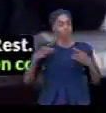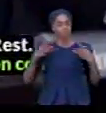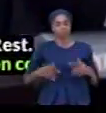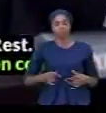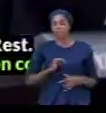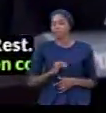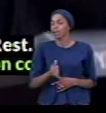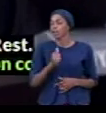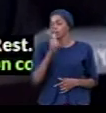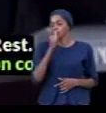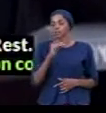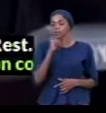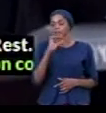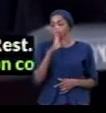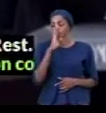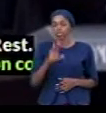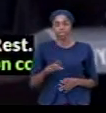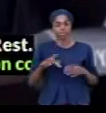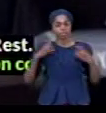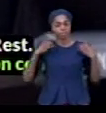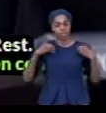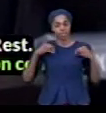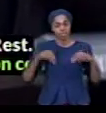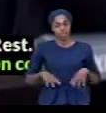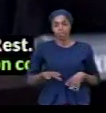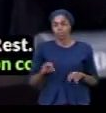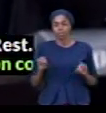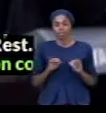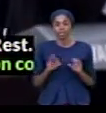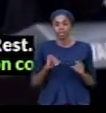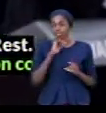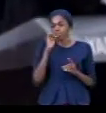No. Nothing's too big for God, and I'm in His